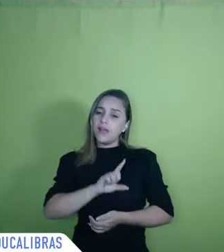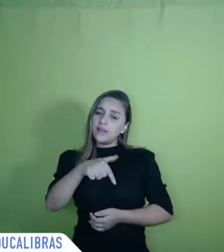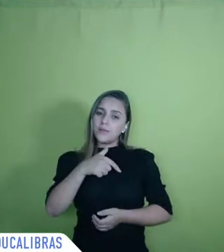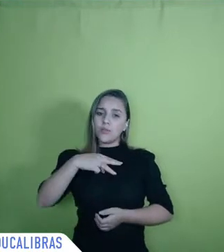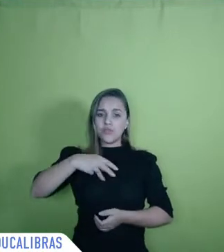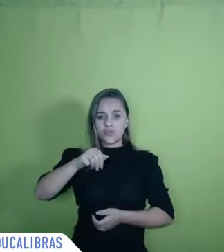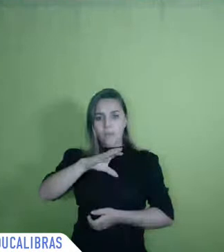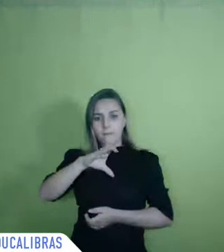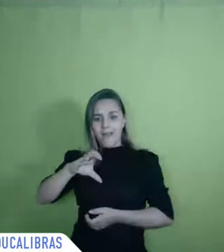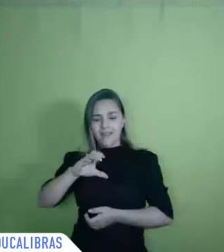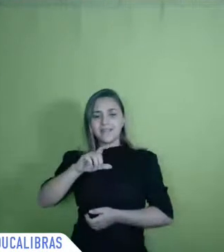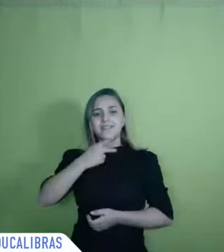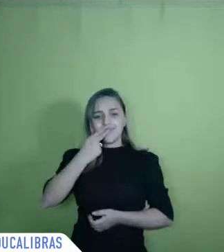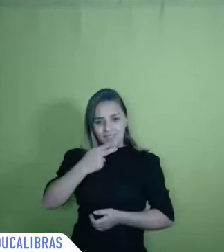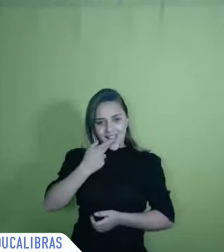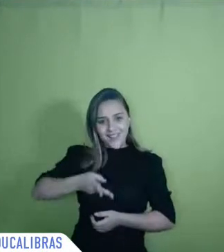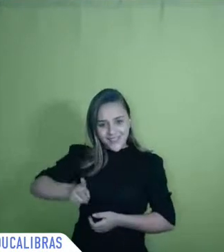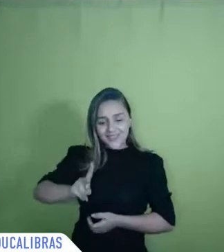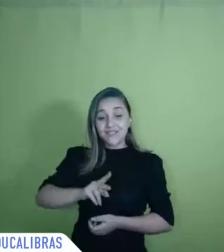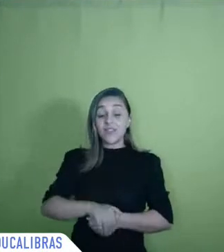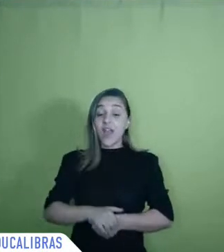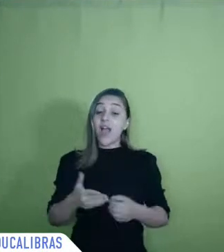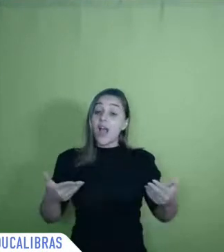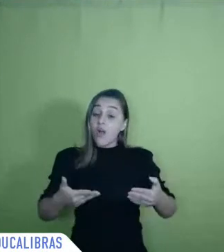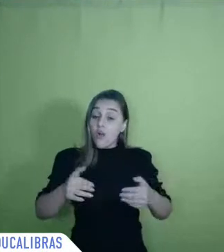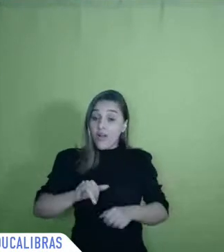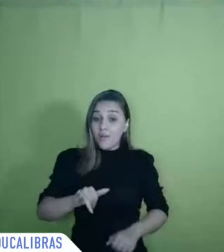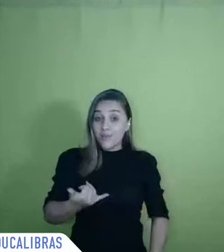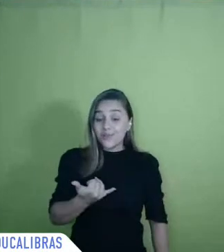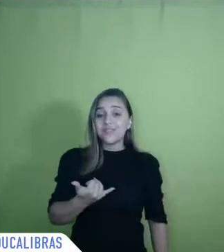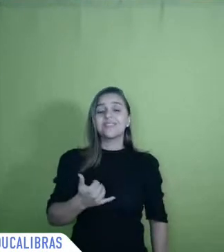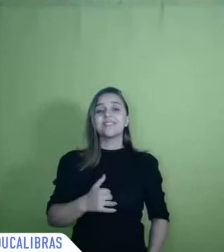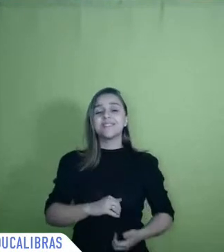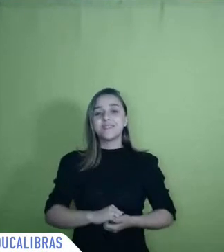or commenting on what Marc said. Okay.